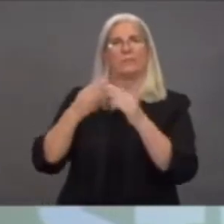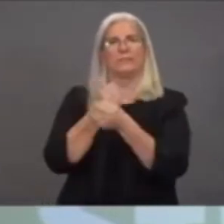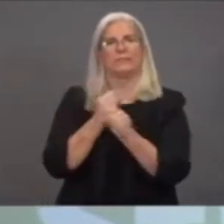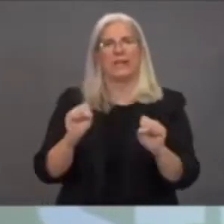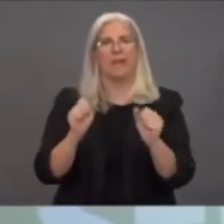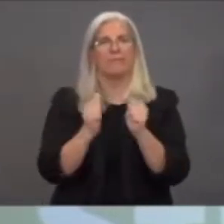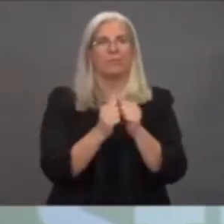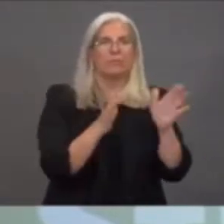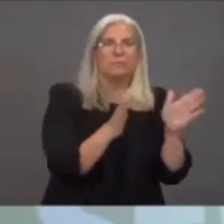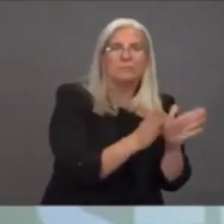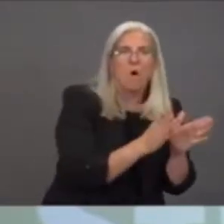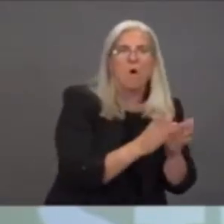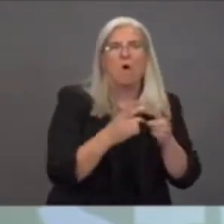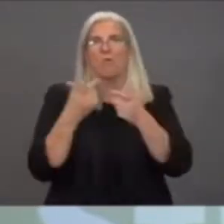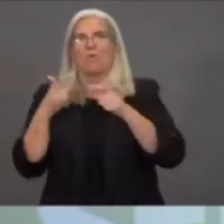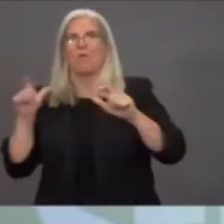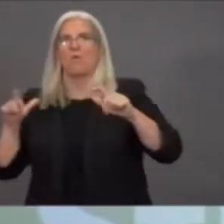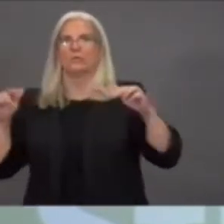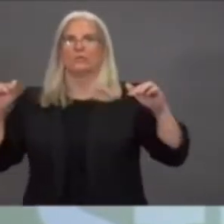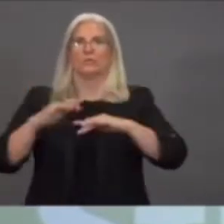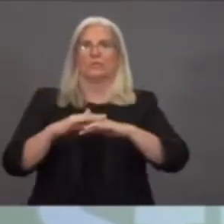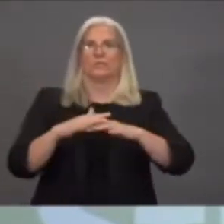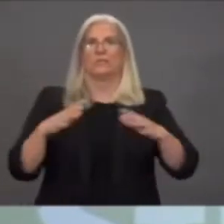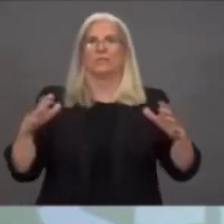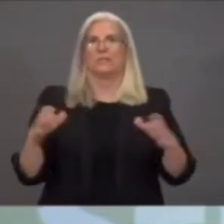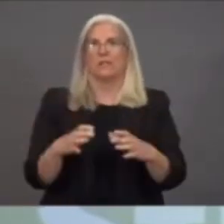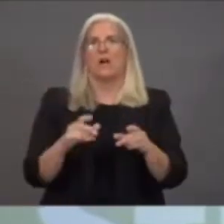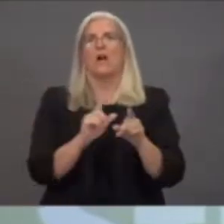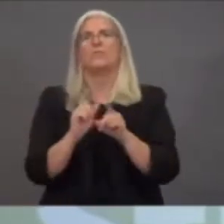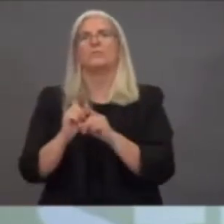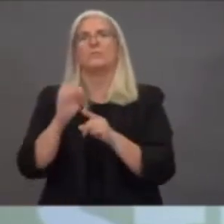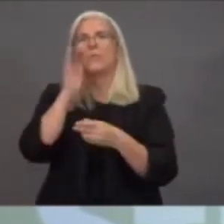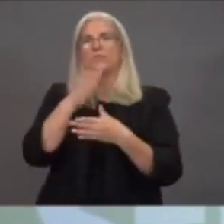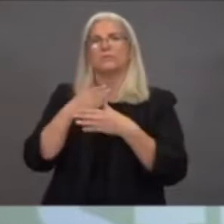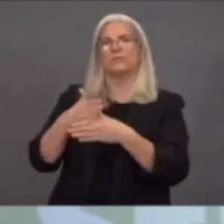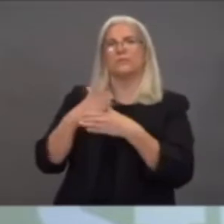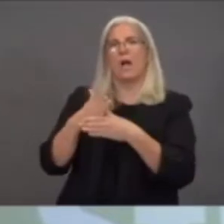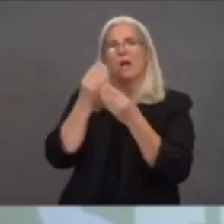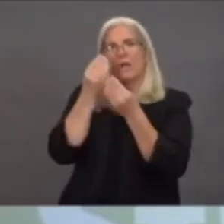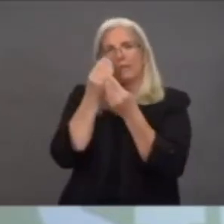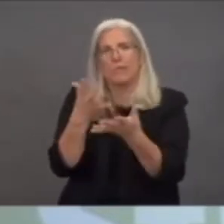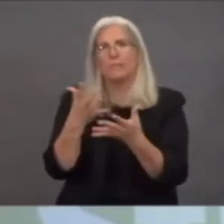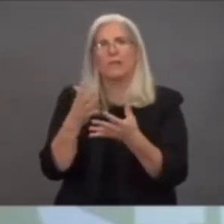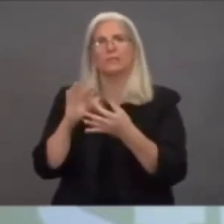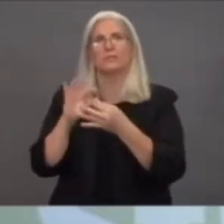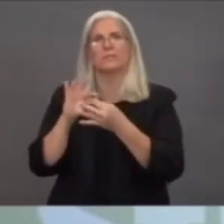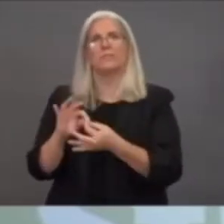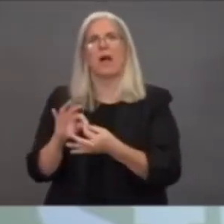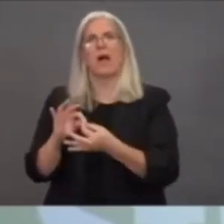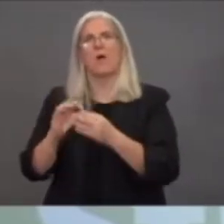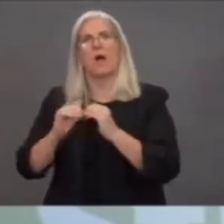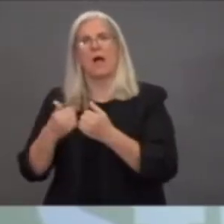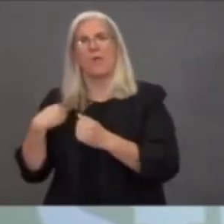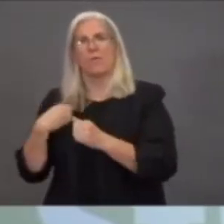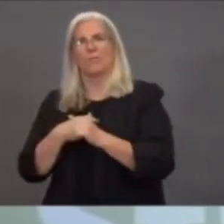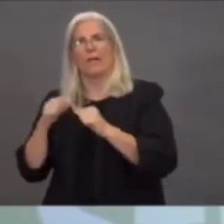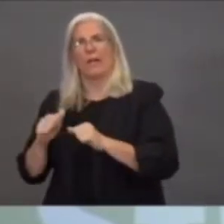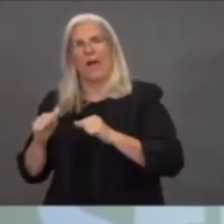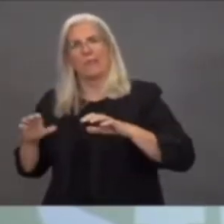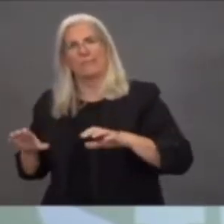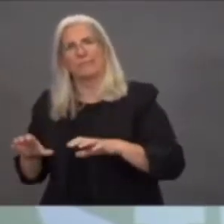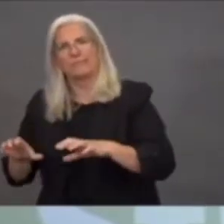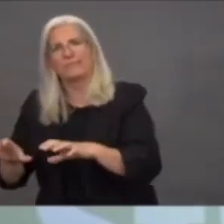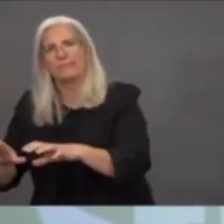share additional information with our gatherings directive. Also, please note that this information will be available on our